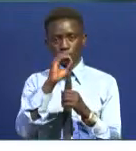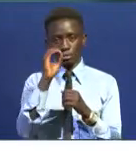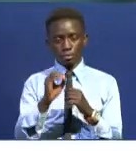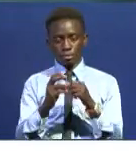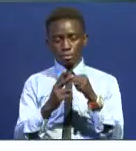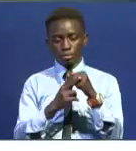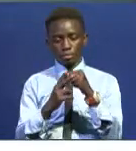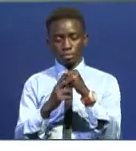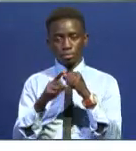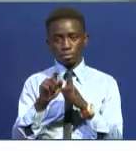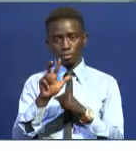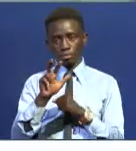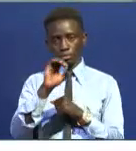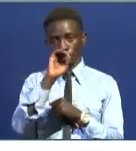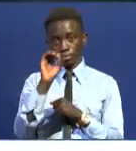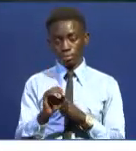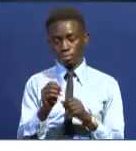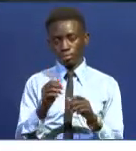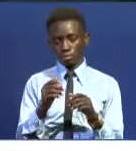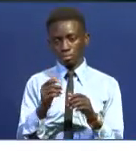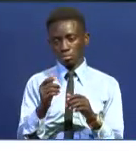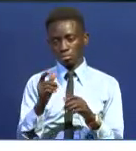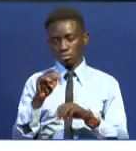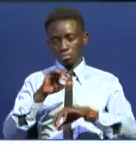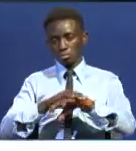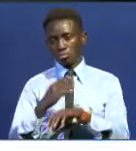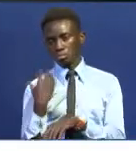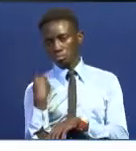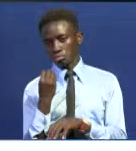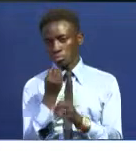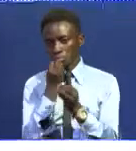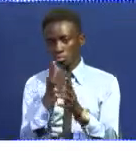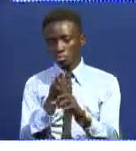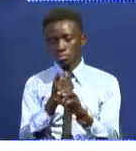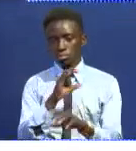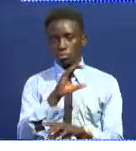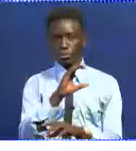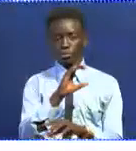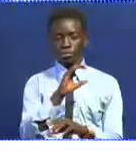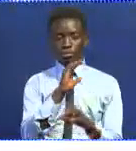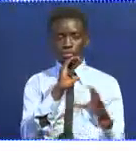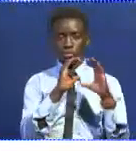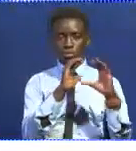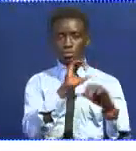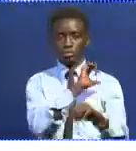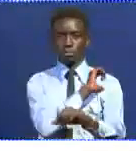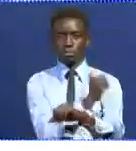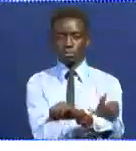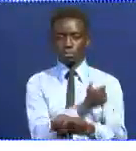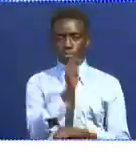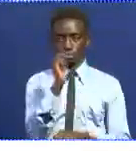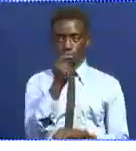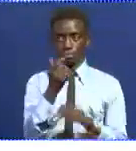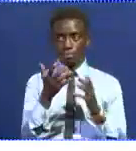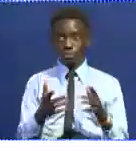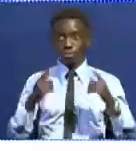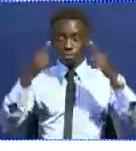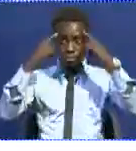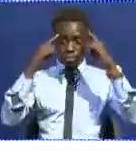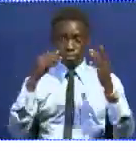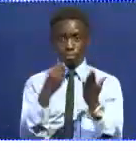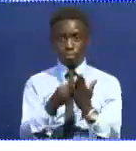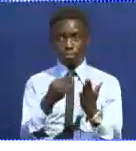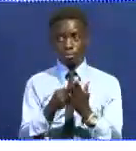77.3%, according to the latest data from the Communication Authority of Kenya. To successfully leverage mobile money for